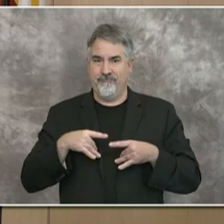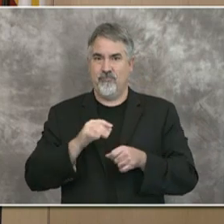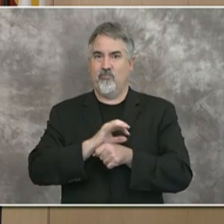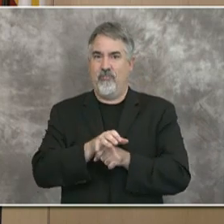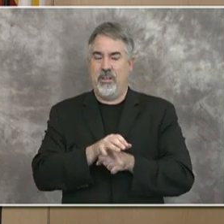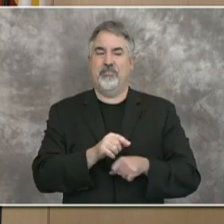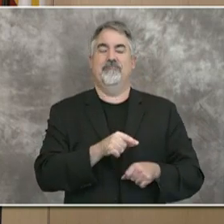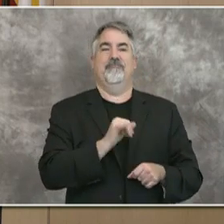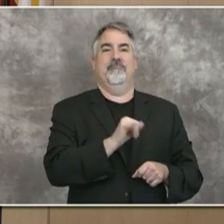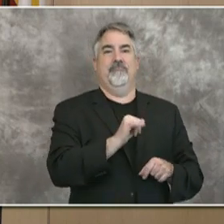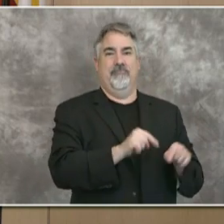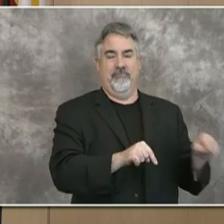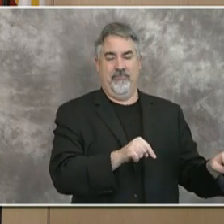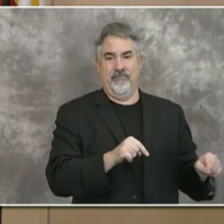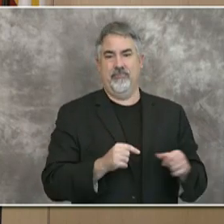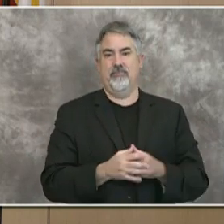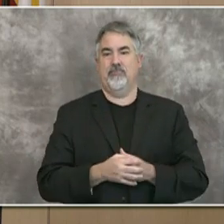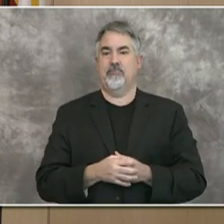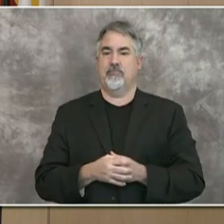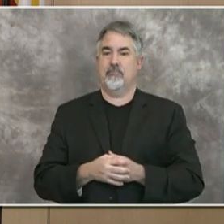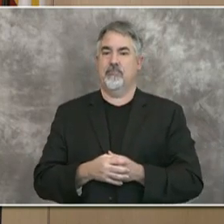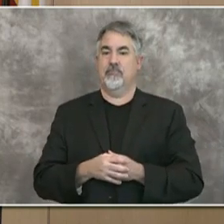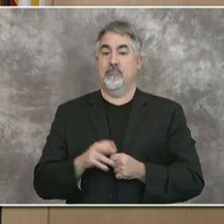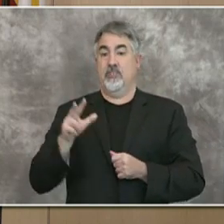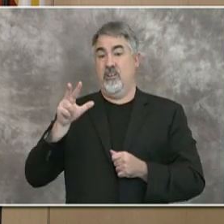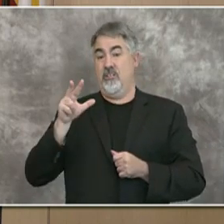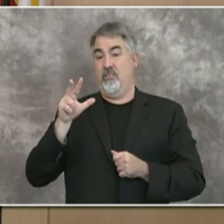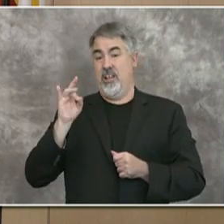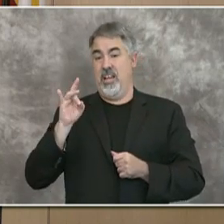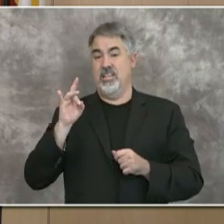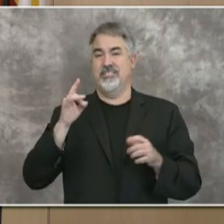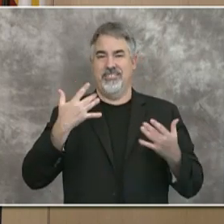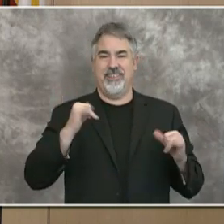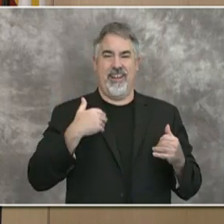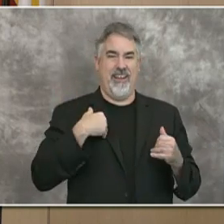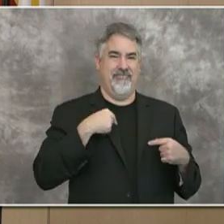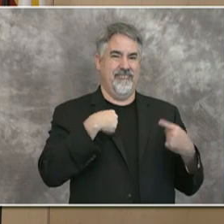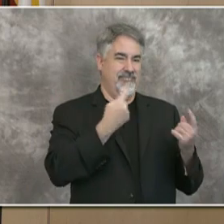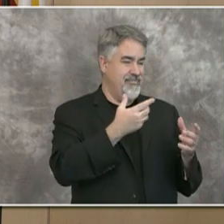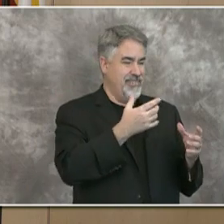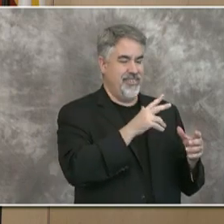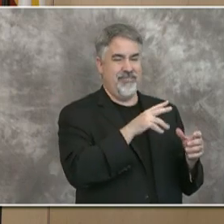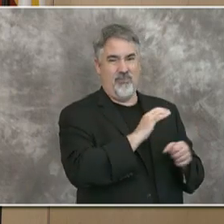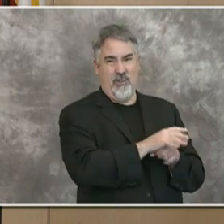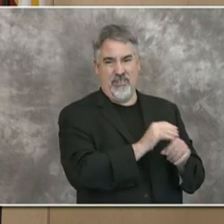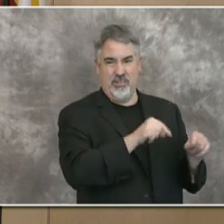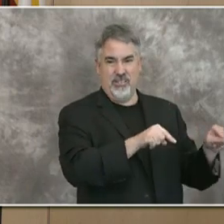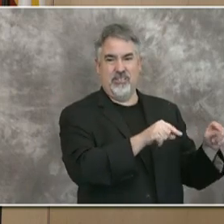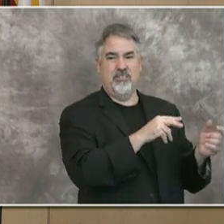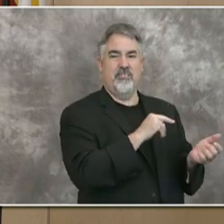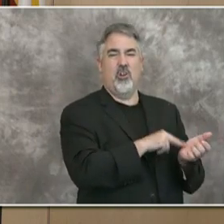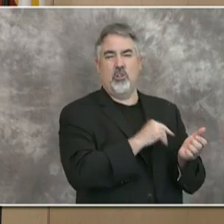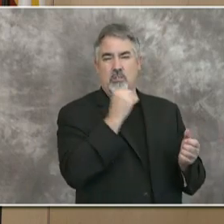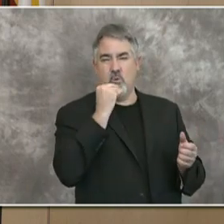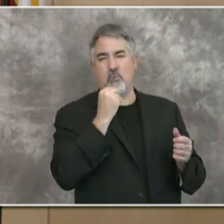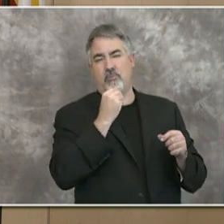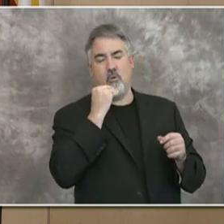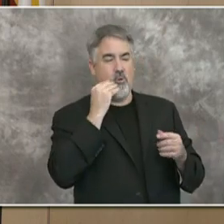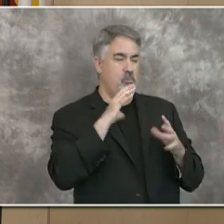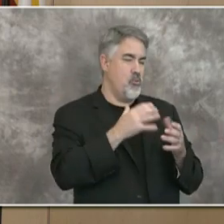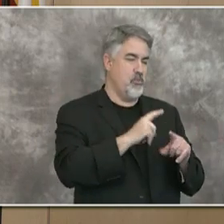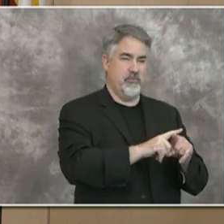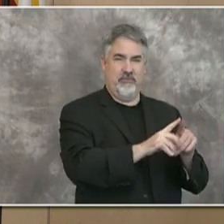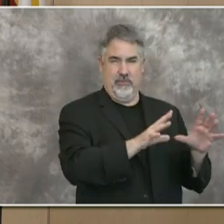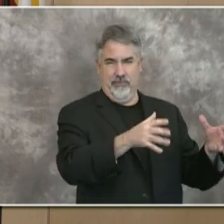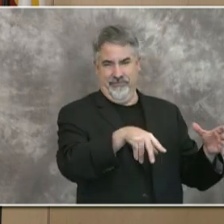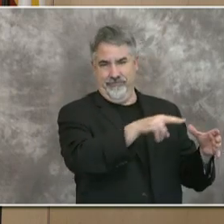There are 38 outbreaks in congregate facilities. This represents 1 new outbreak reported, which